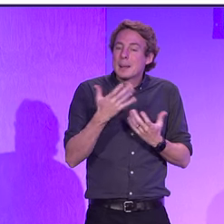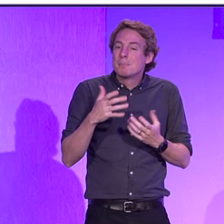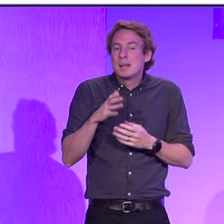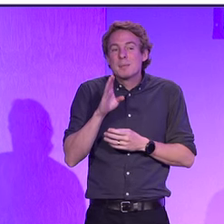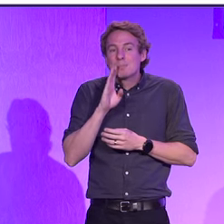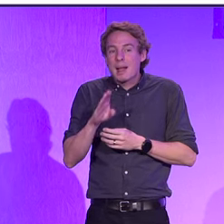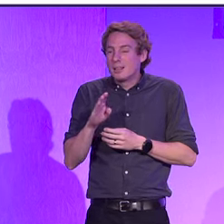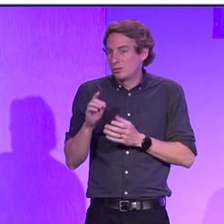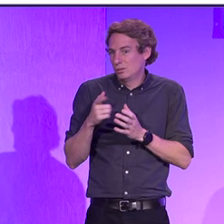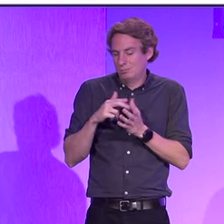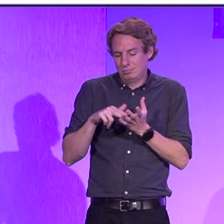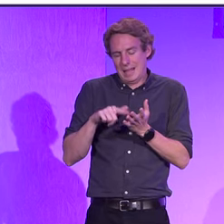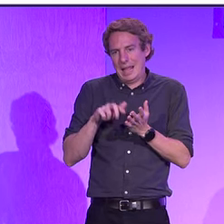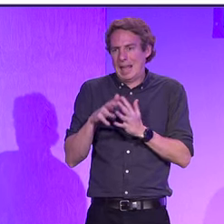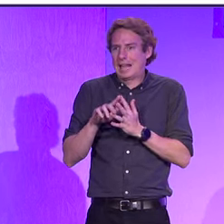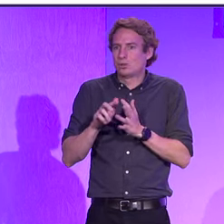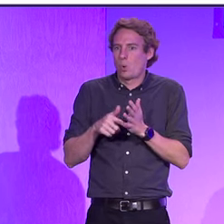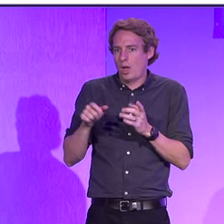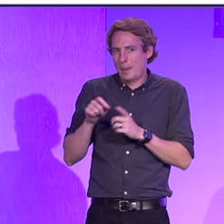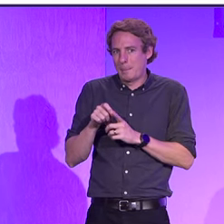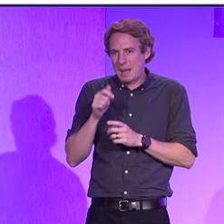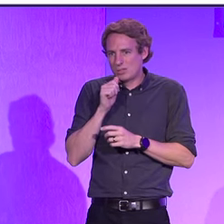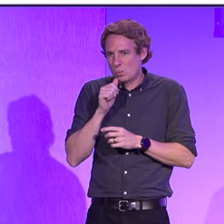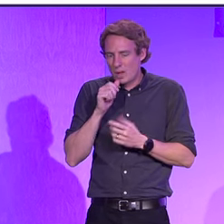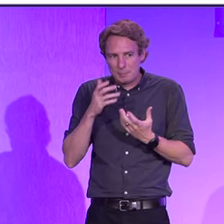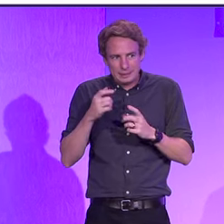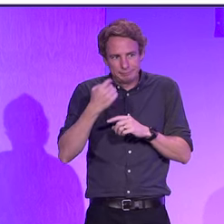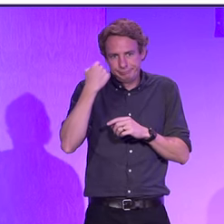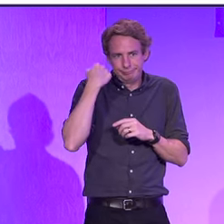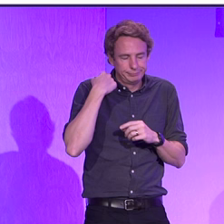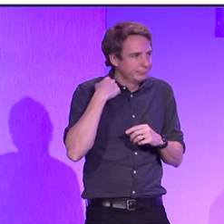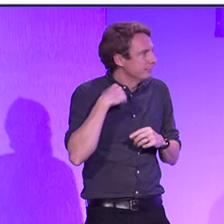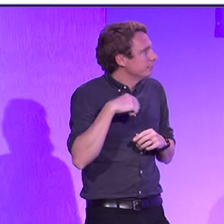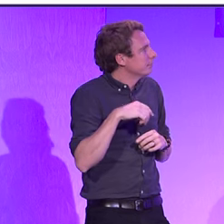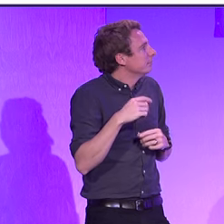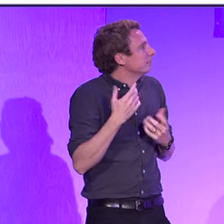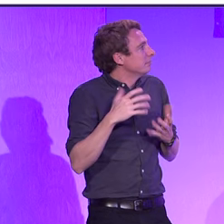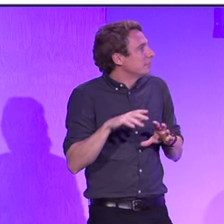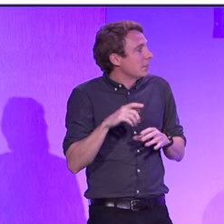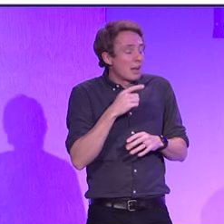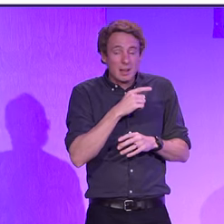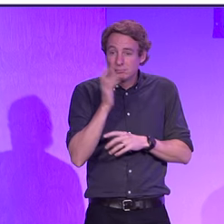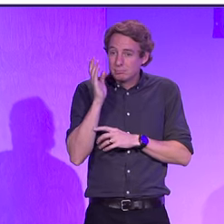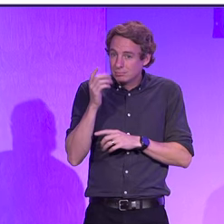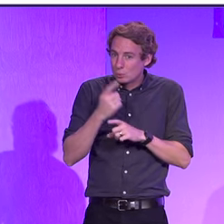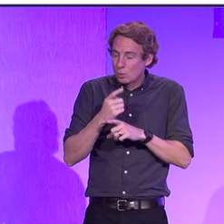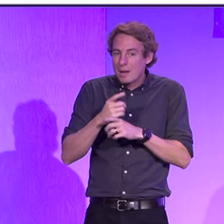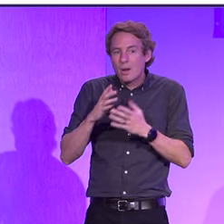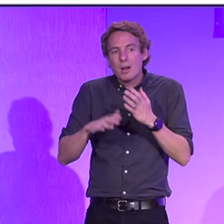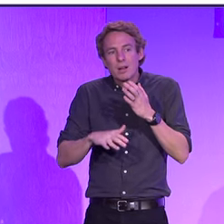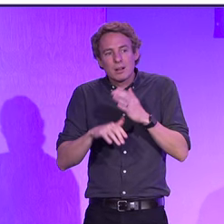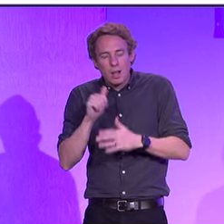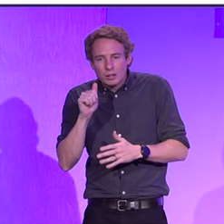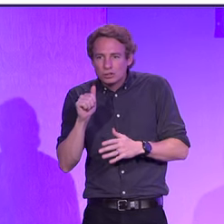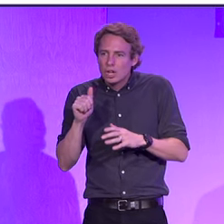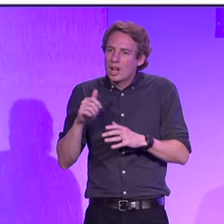was three weeks ago. And this is Mandy Walsh. She used to work at Chef, and now she works at PagerDuty. And her talk was on culture is